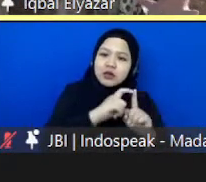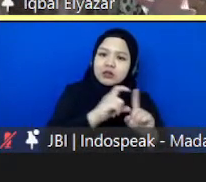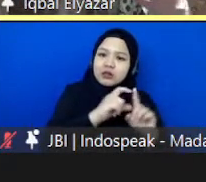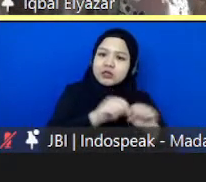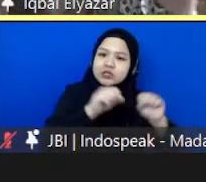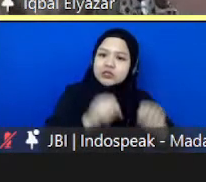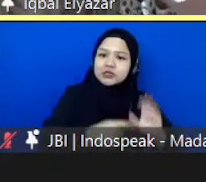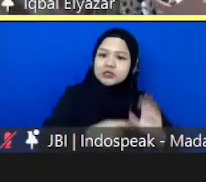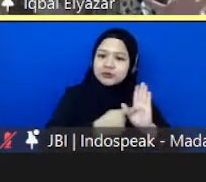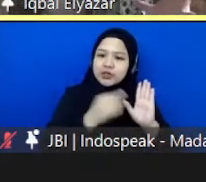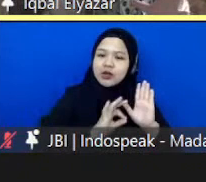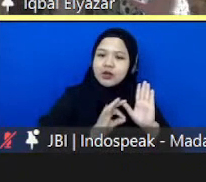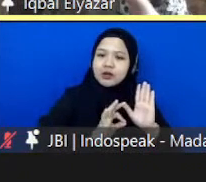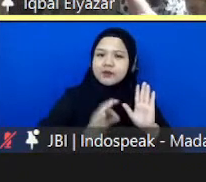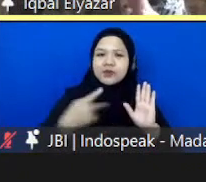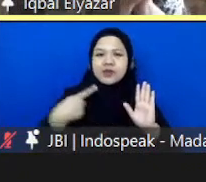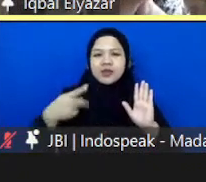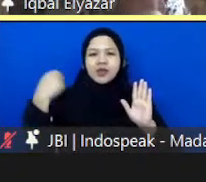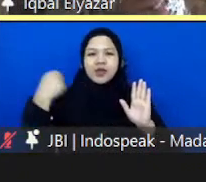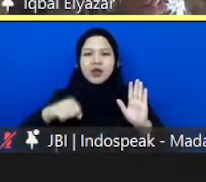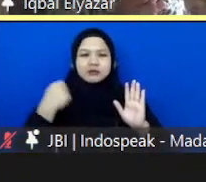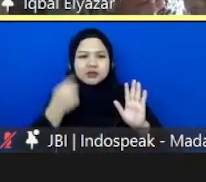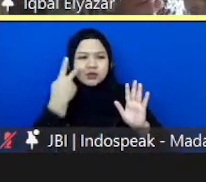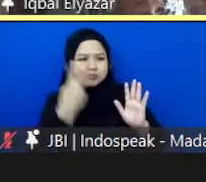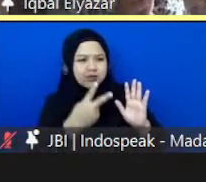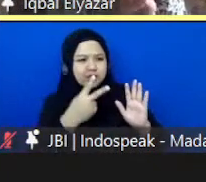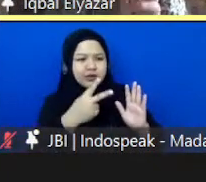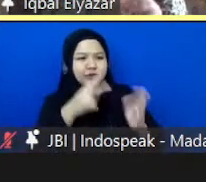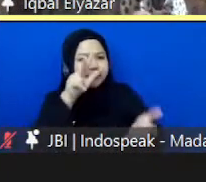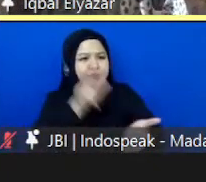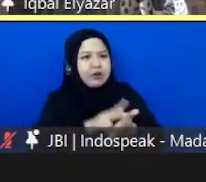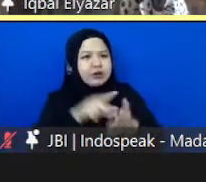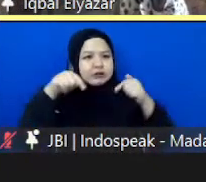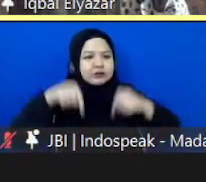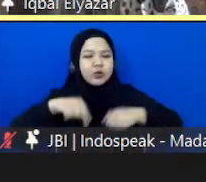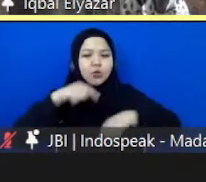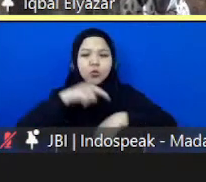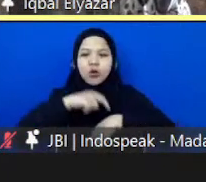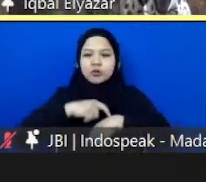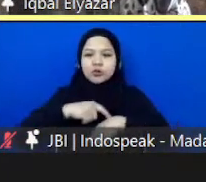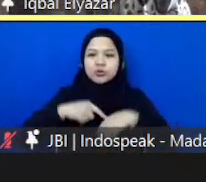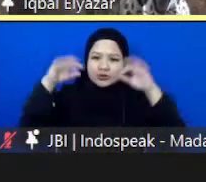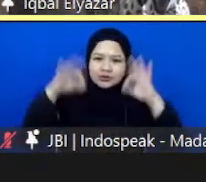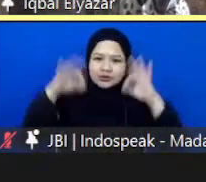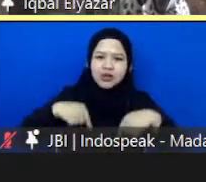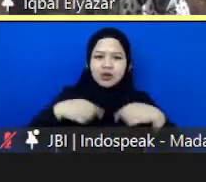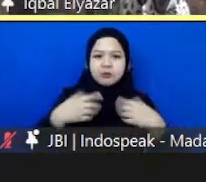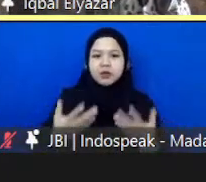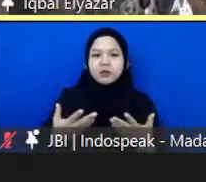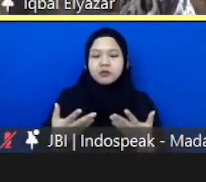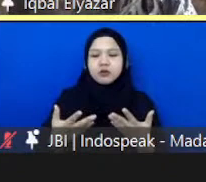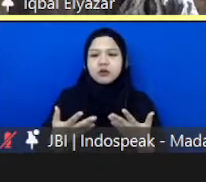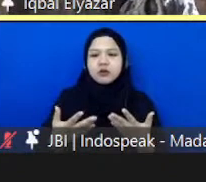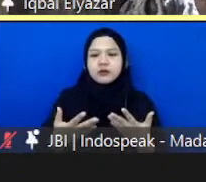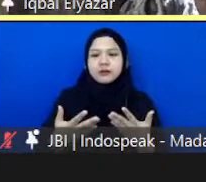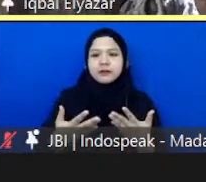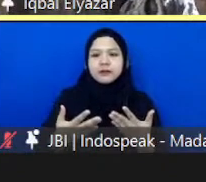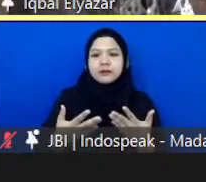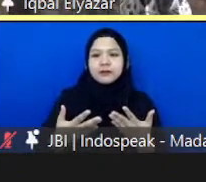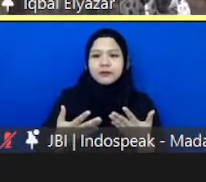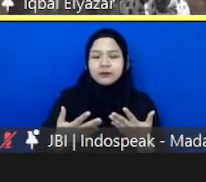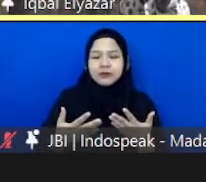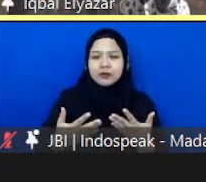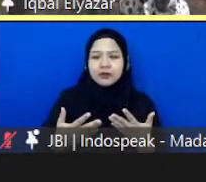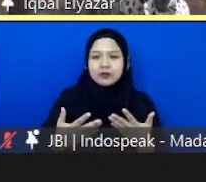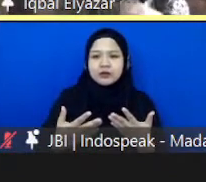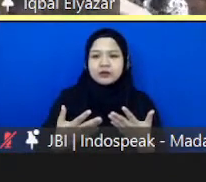we are not able to validate the real situation at the time. And there's a problem with the no probable death,